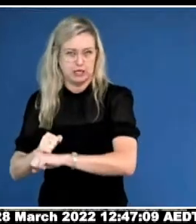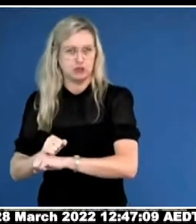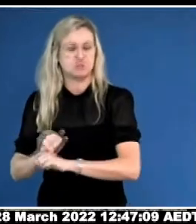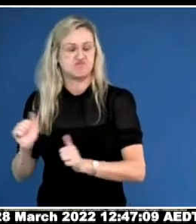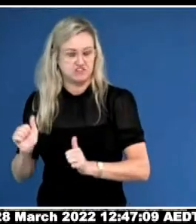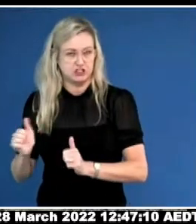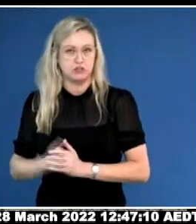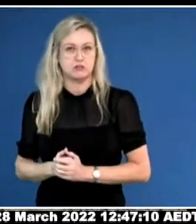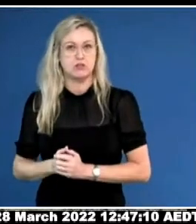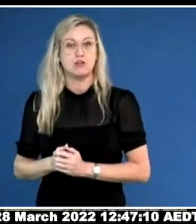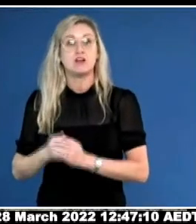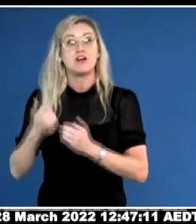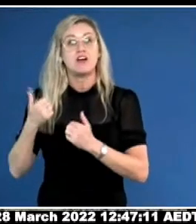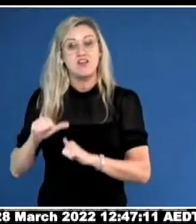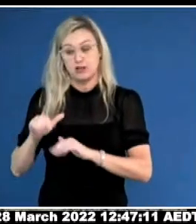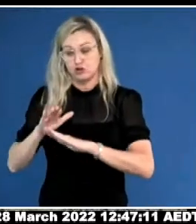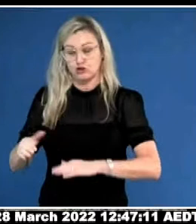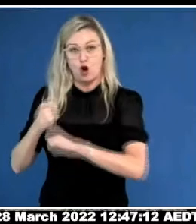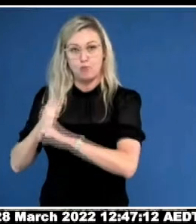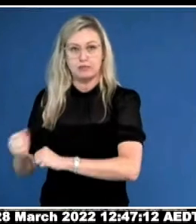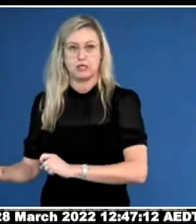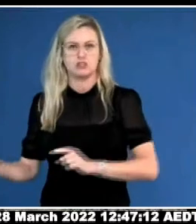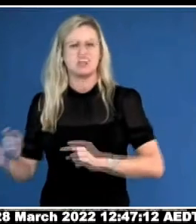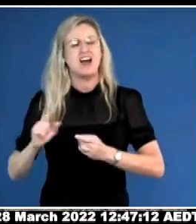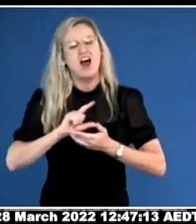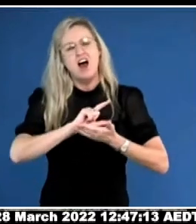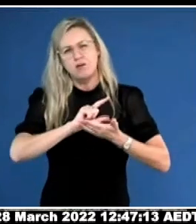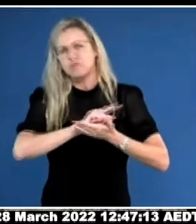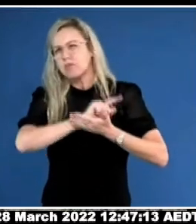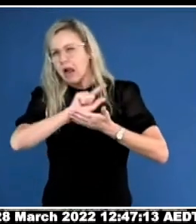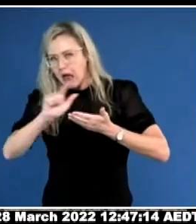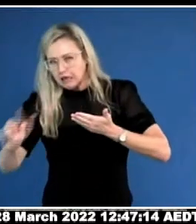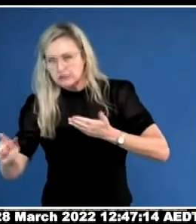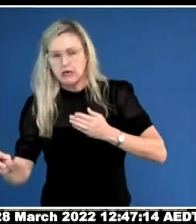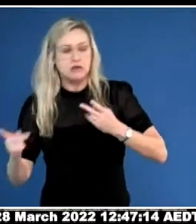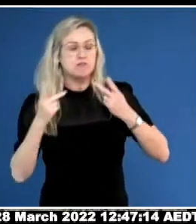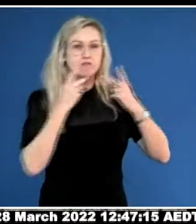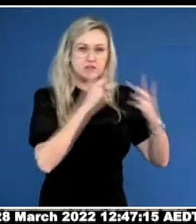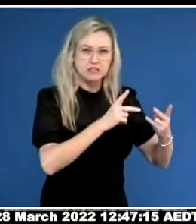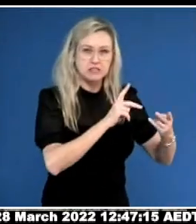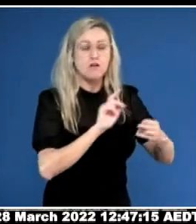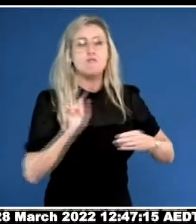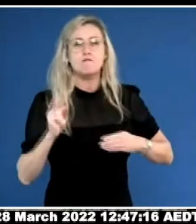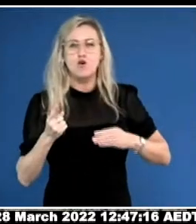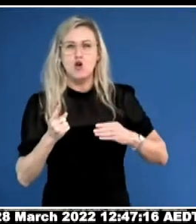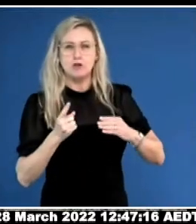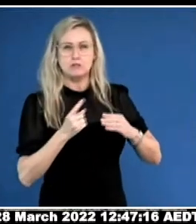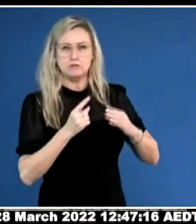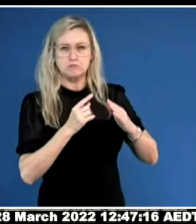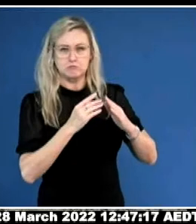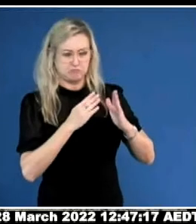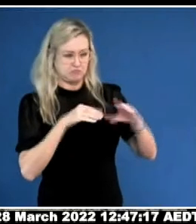came around quite a fair while later after that. You know, and to start with, they left a letter in the letterbox and I was absolutely